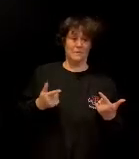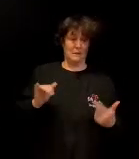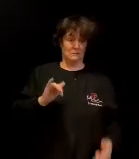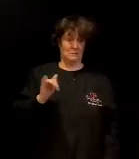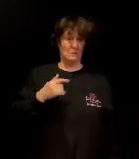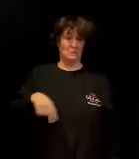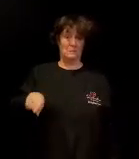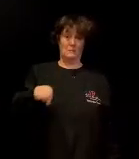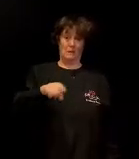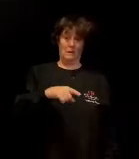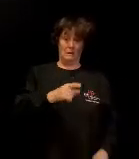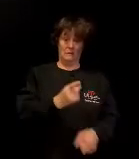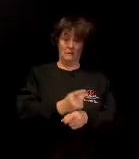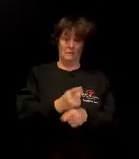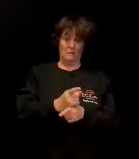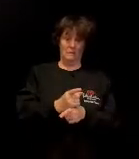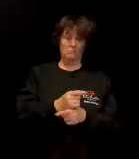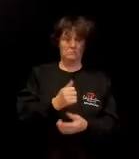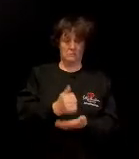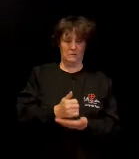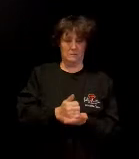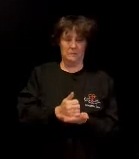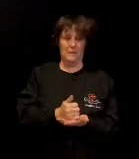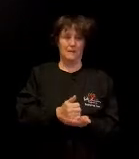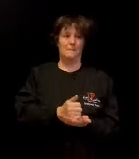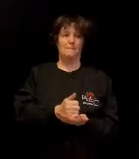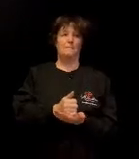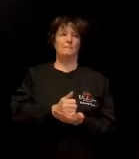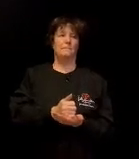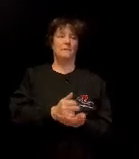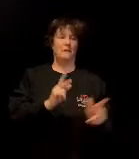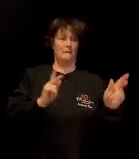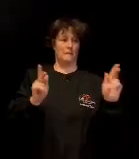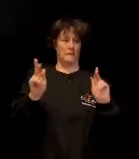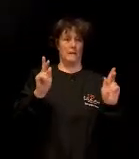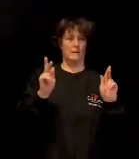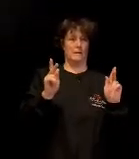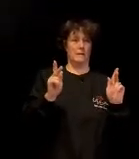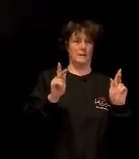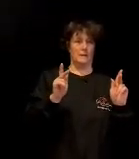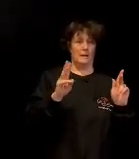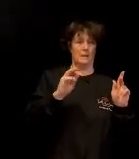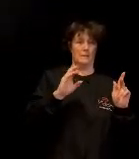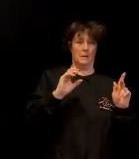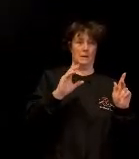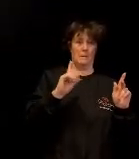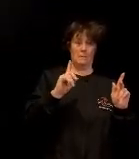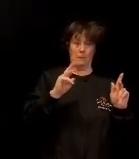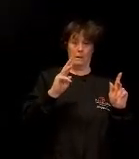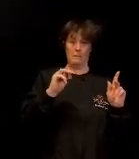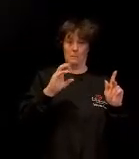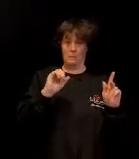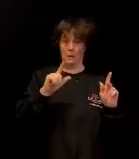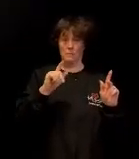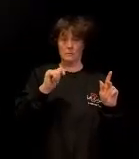situation we find ourselves in. Amen. So the people of Melita, or Malta, I